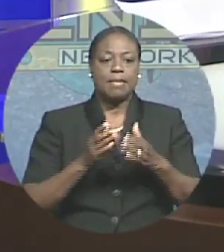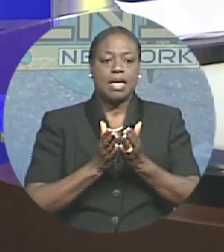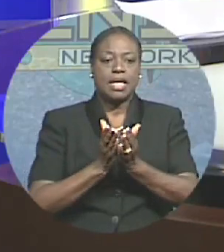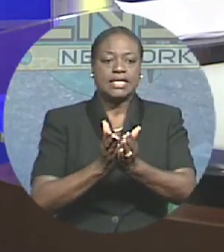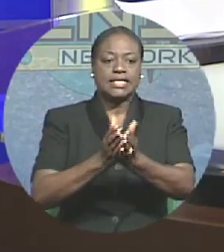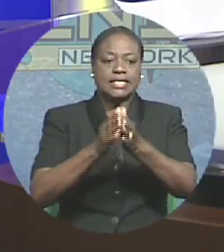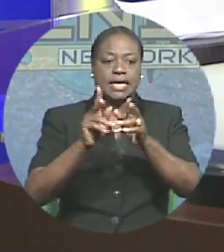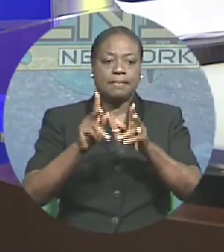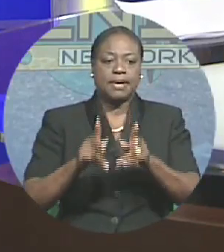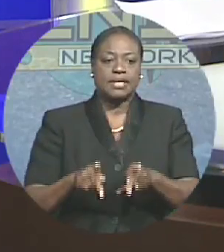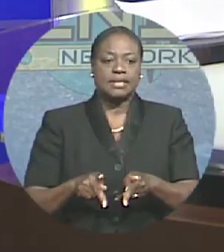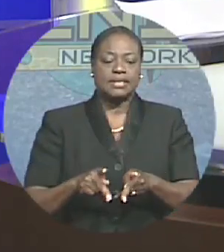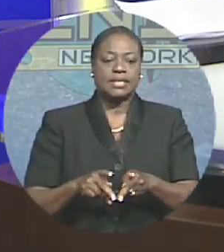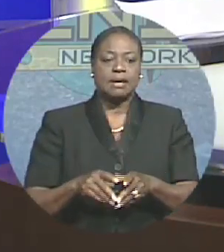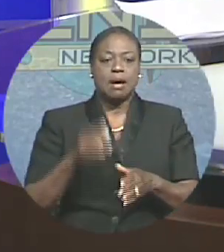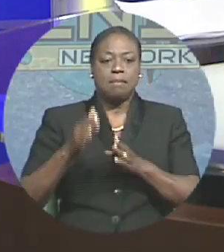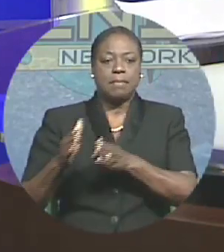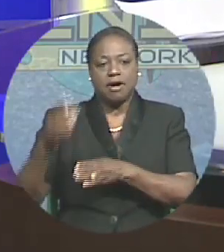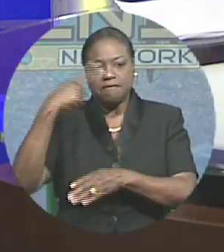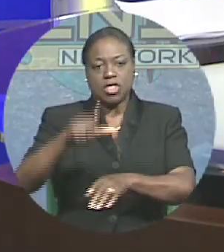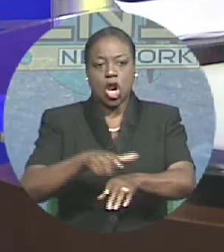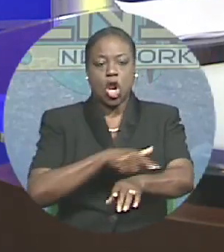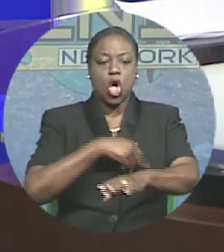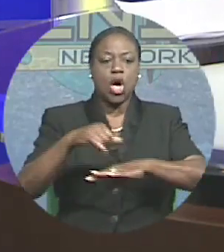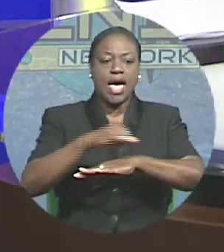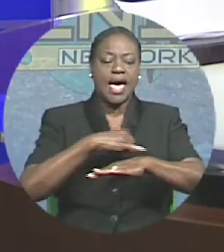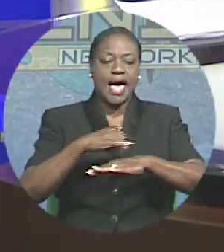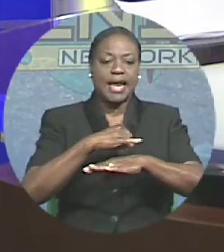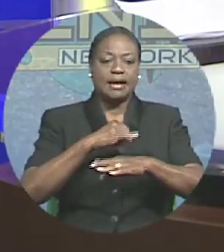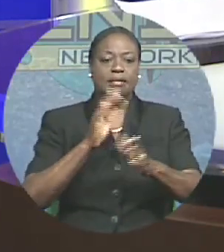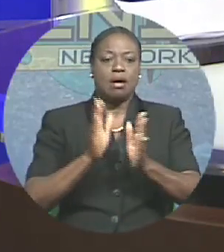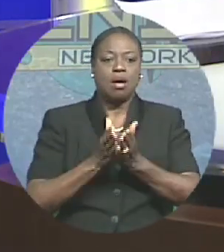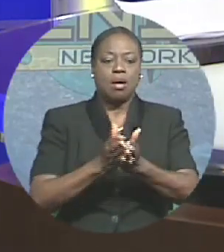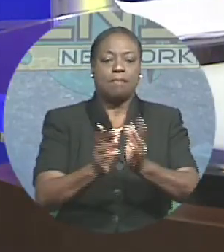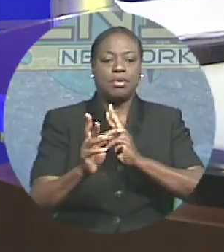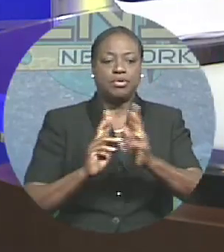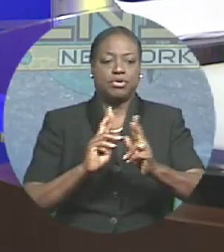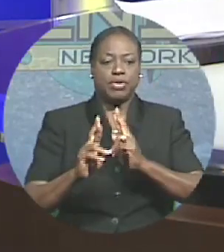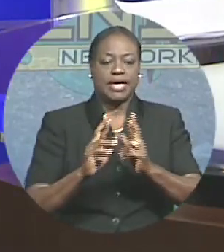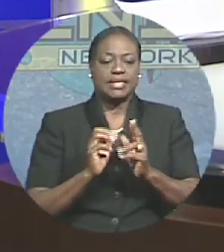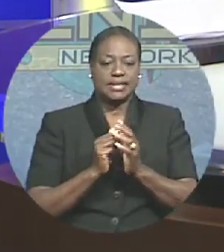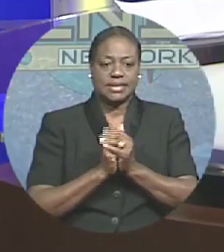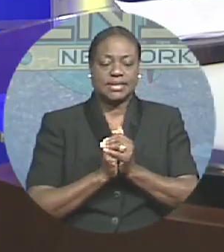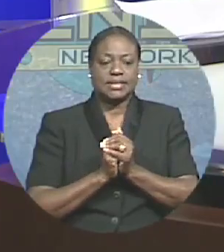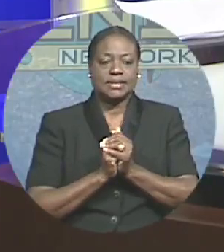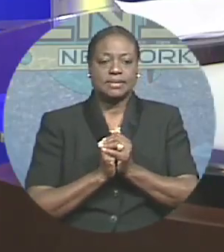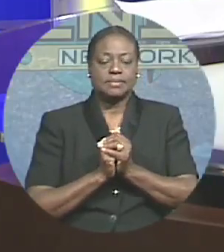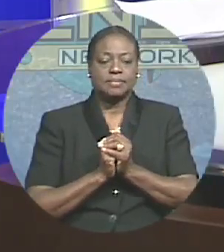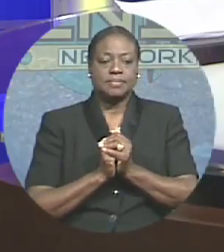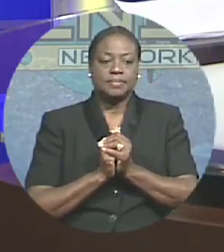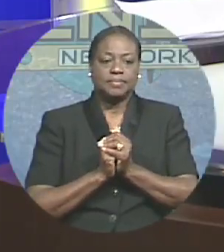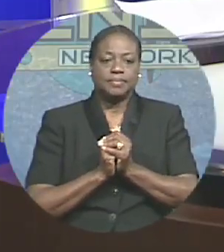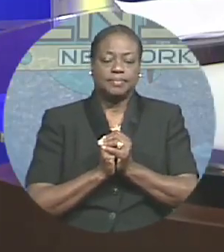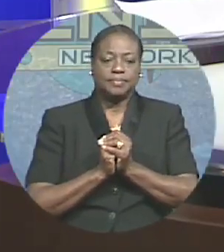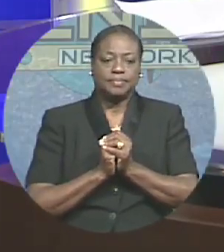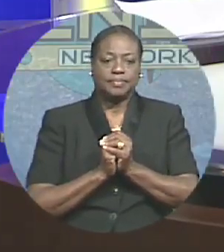Long Island Regatta. And illegal immigrants apprehended on a southern island. You're watching The Bahamas